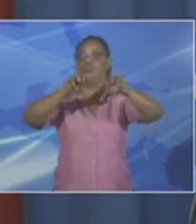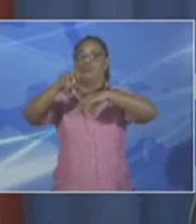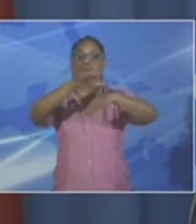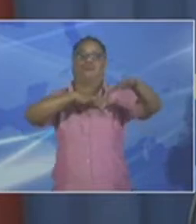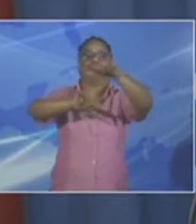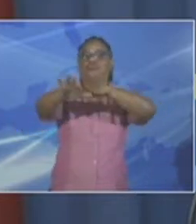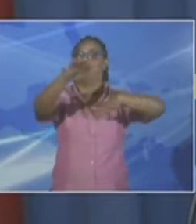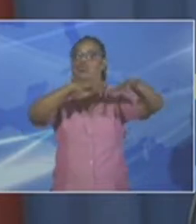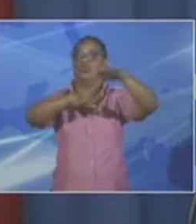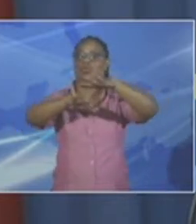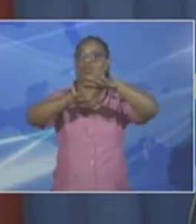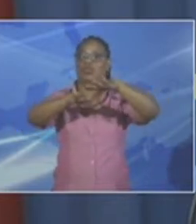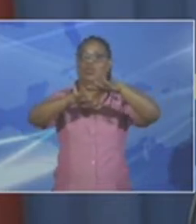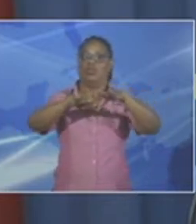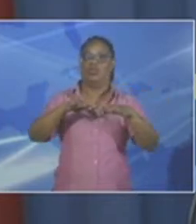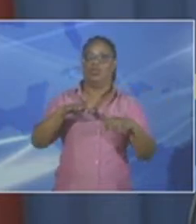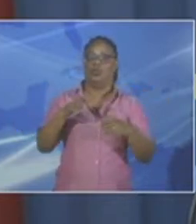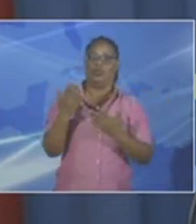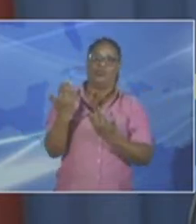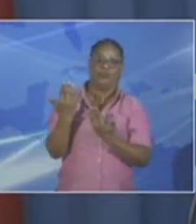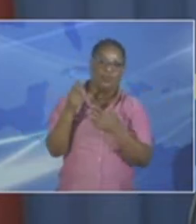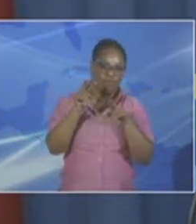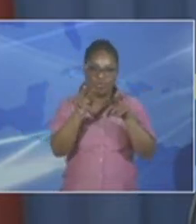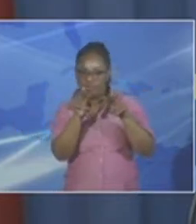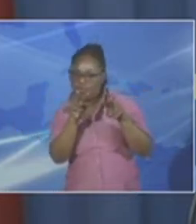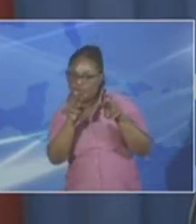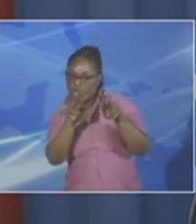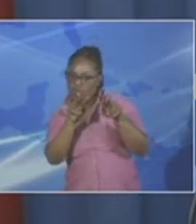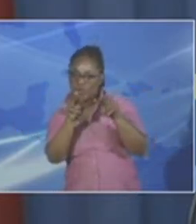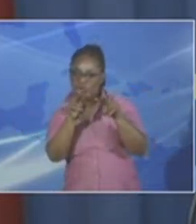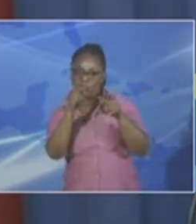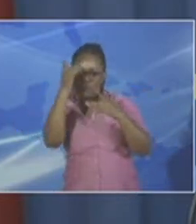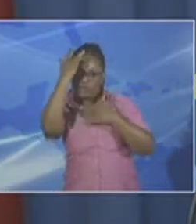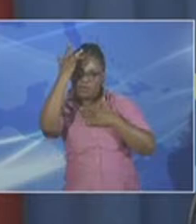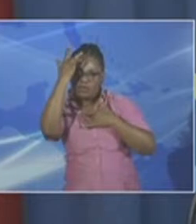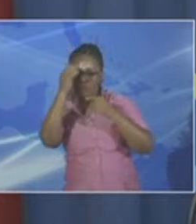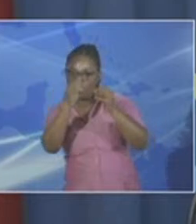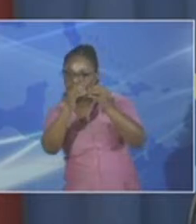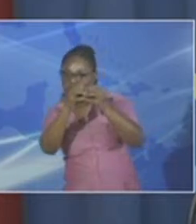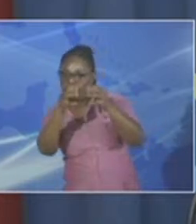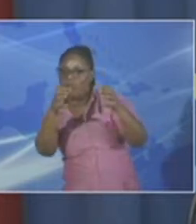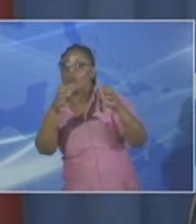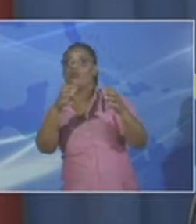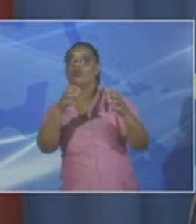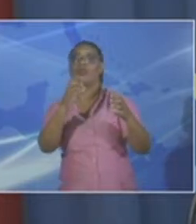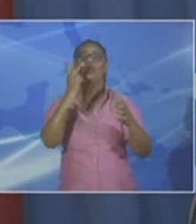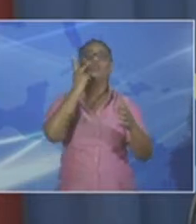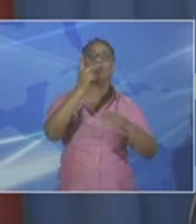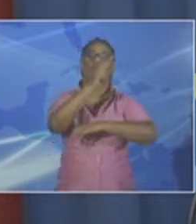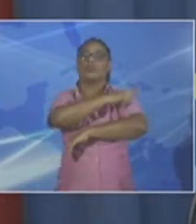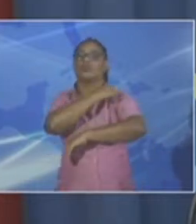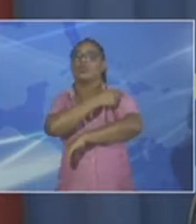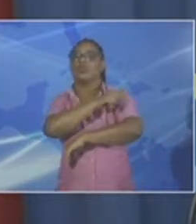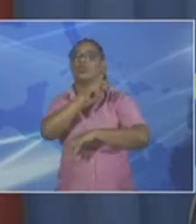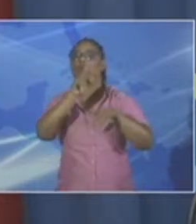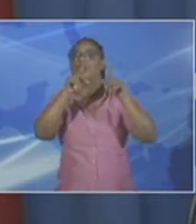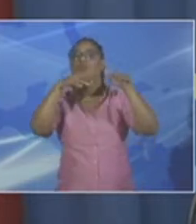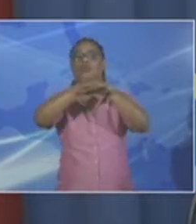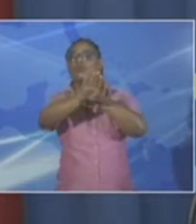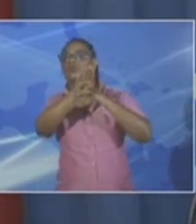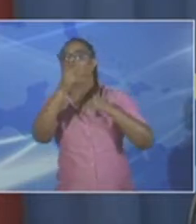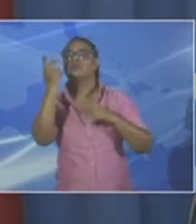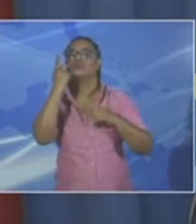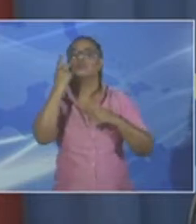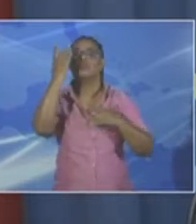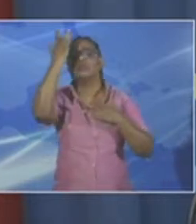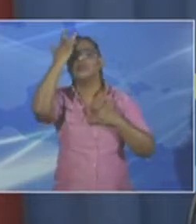of, at least a national change in the numbers, in the hospitalization, those kinds of things. To those, over the 2 years, you